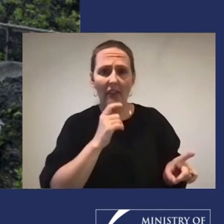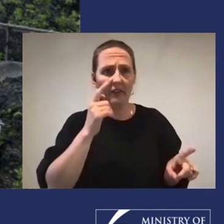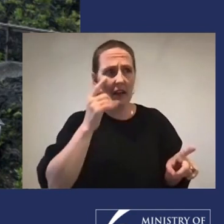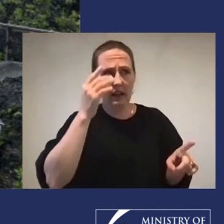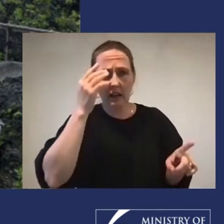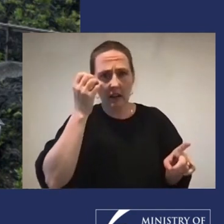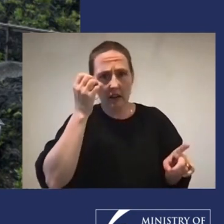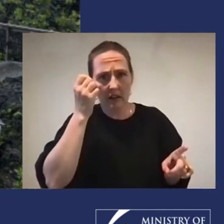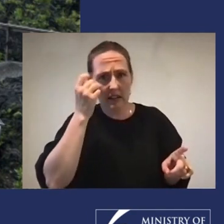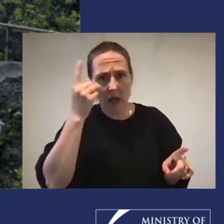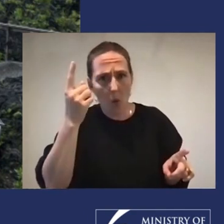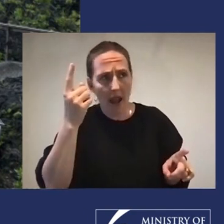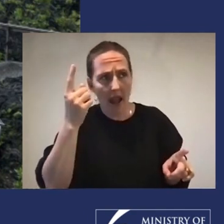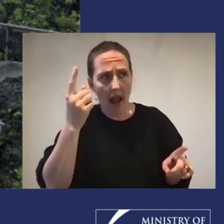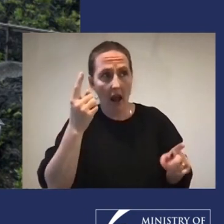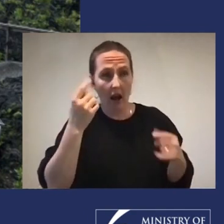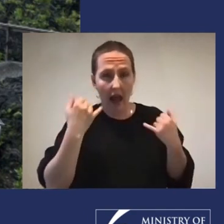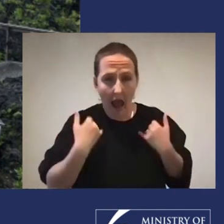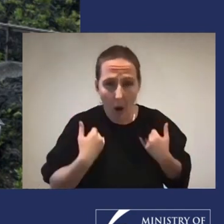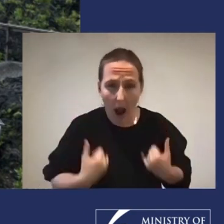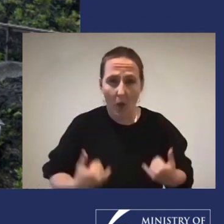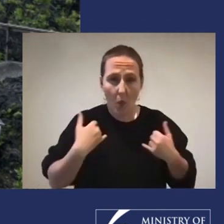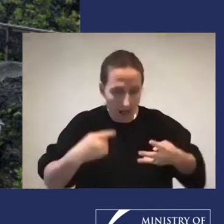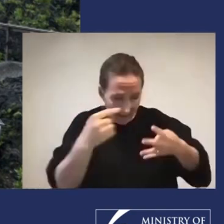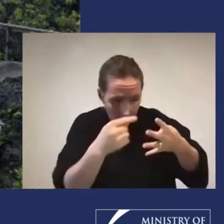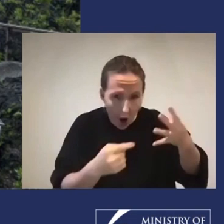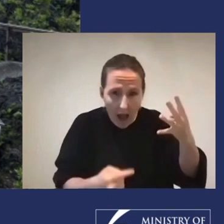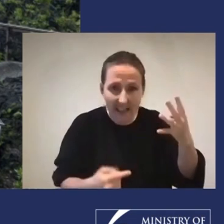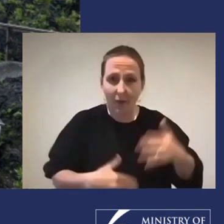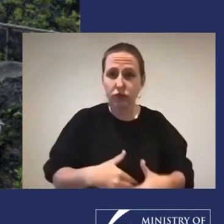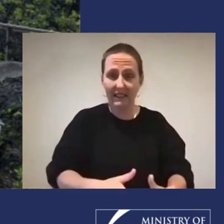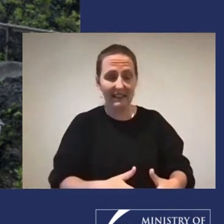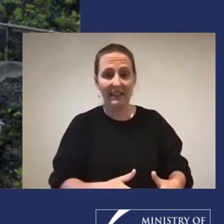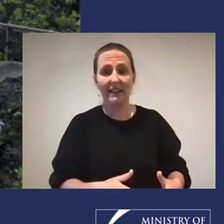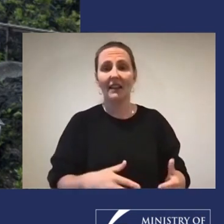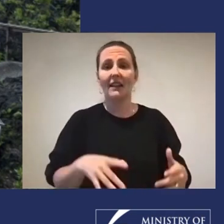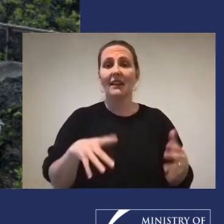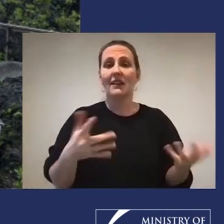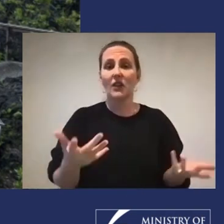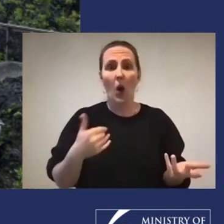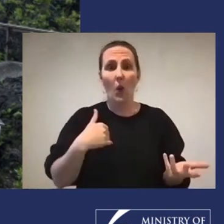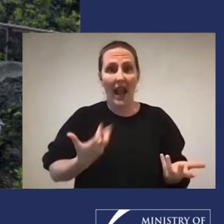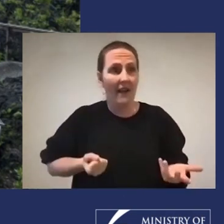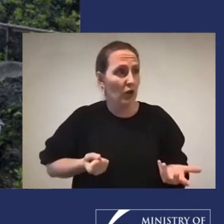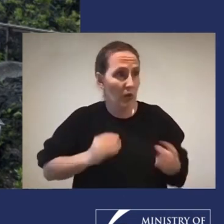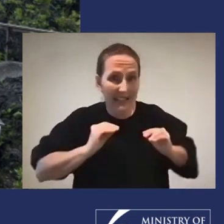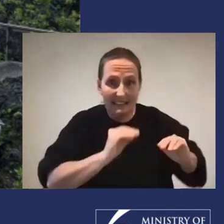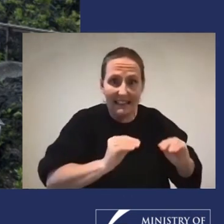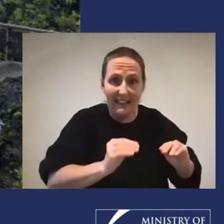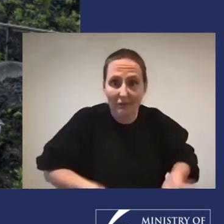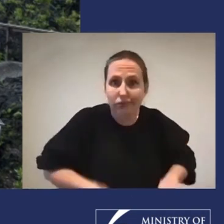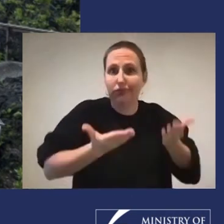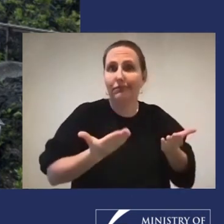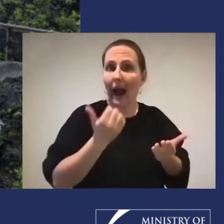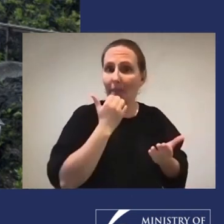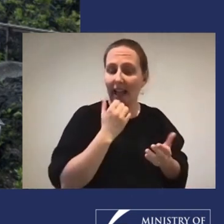sick they are. And so you're constantly, you know, trying to, you know, bring everybody up to speed very quickly. And one of the